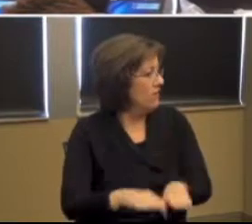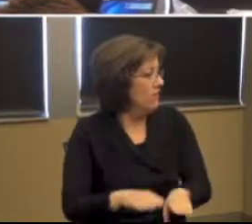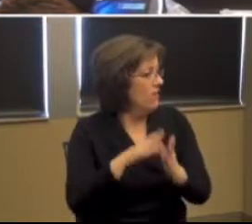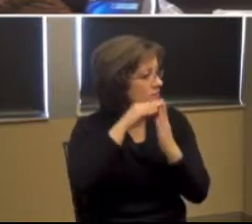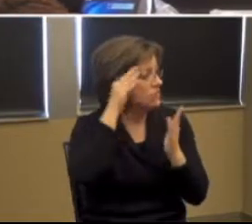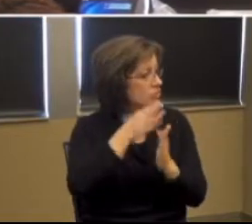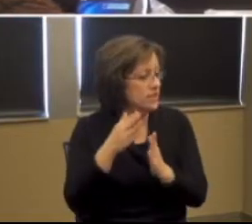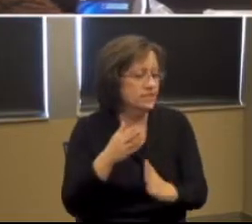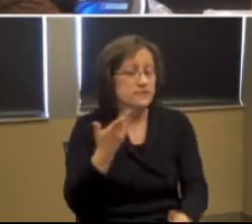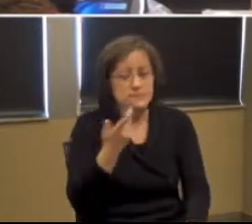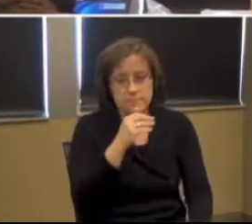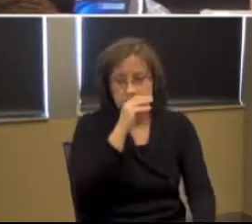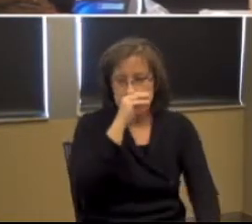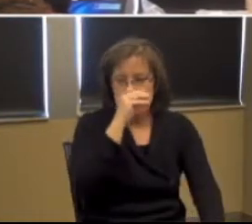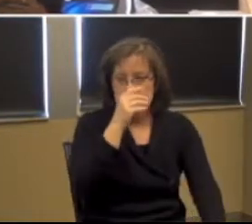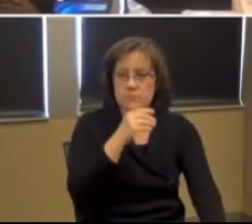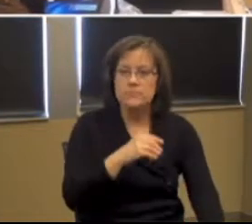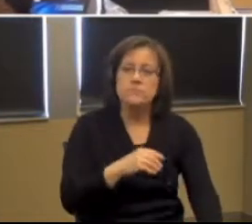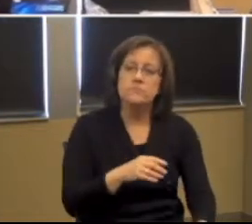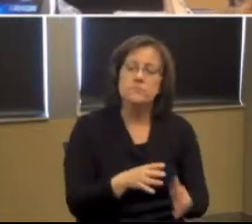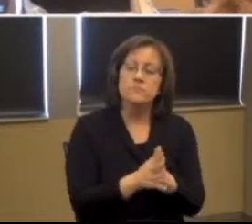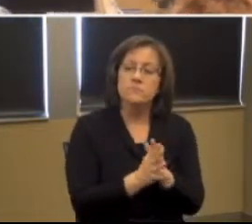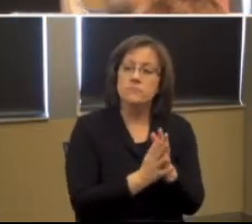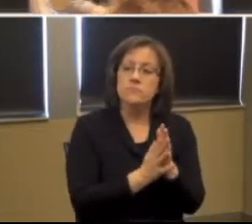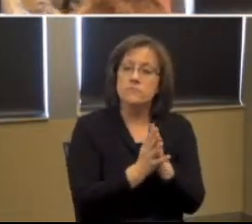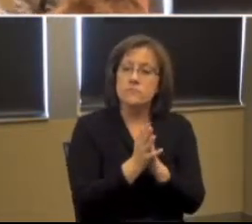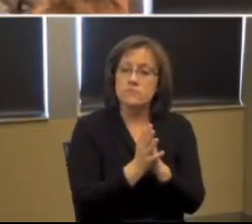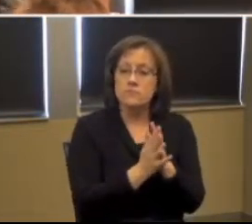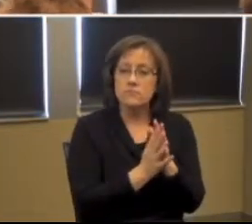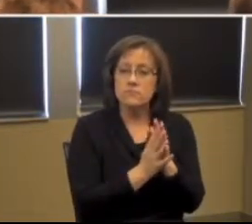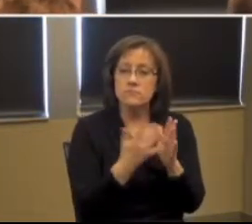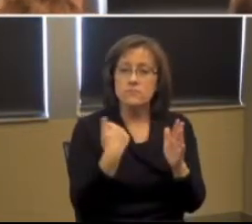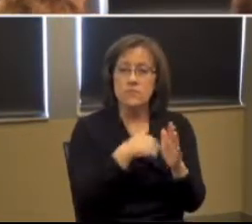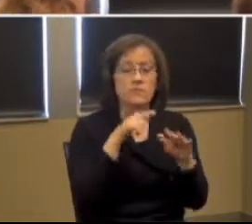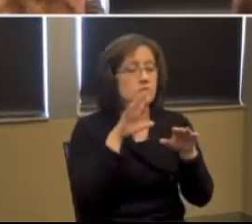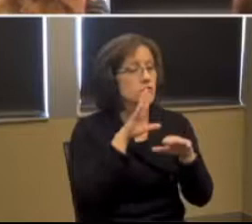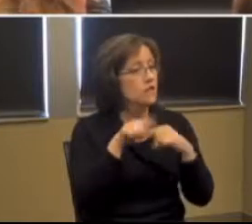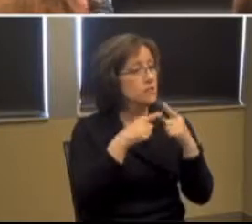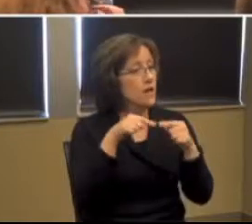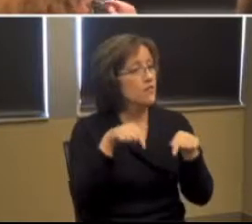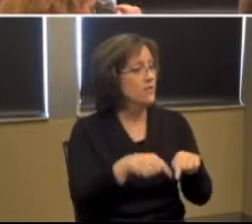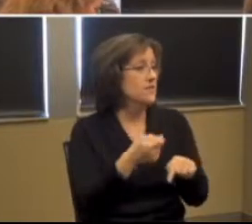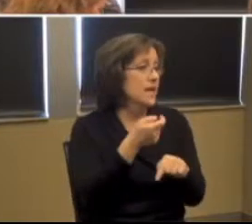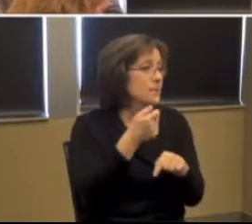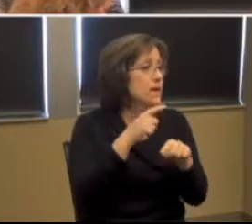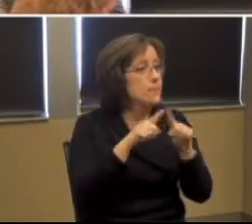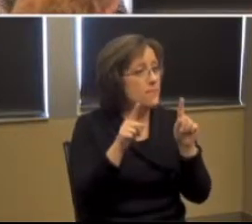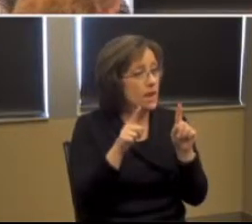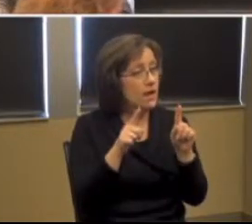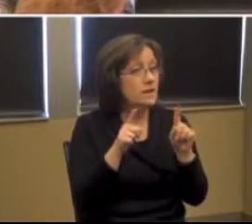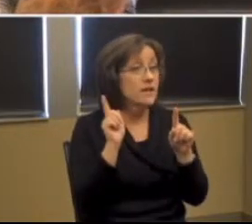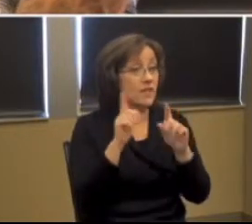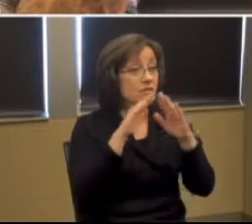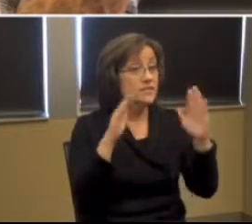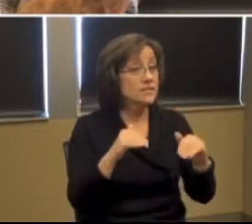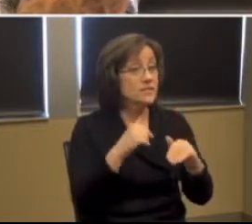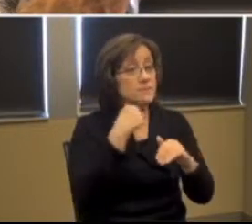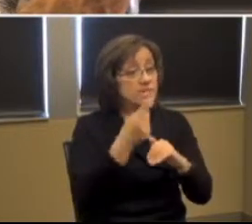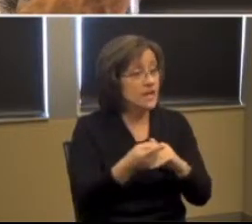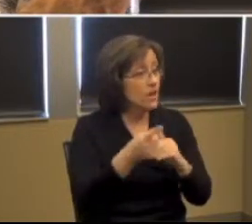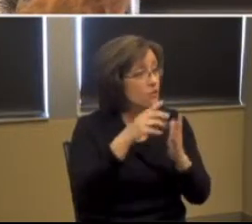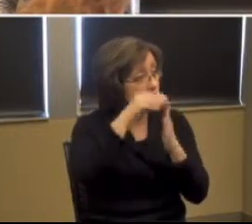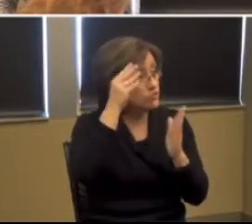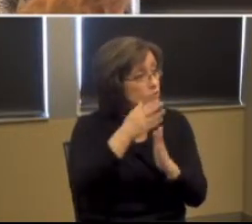Okay, we've talked about this a little bit, but remember that these systems tell your students 4 things. And so